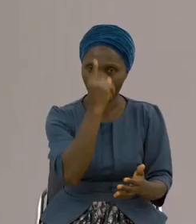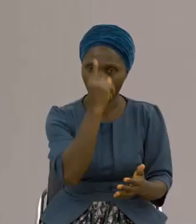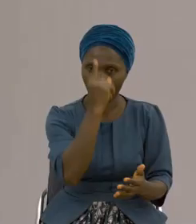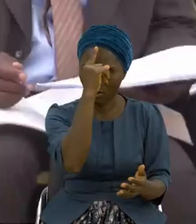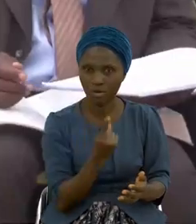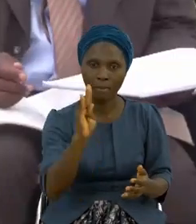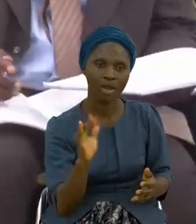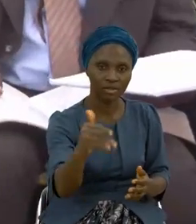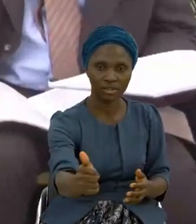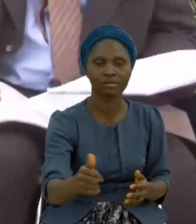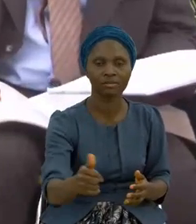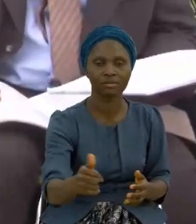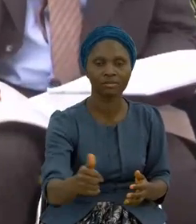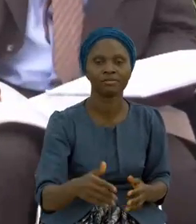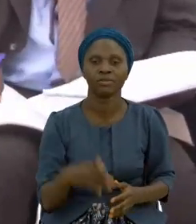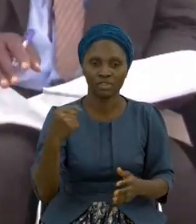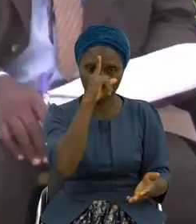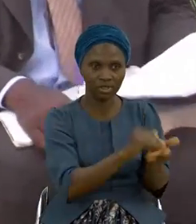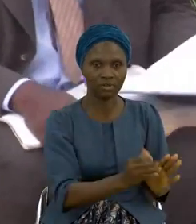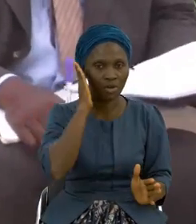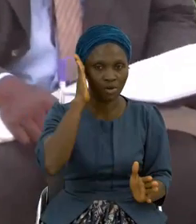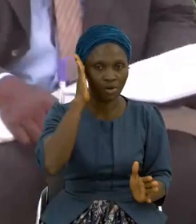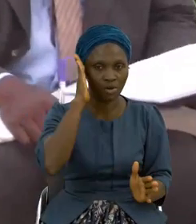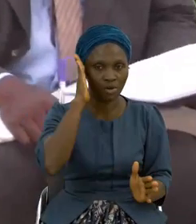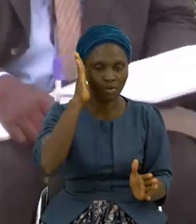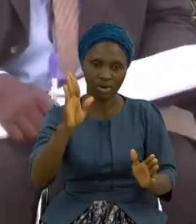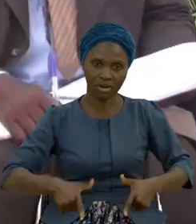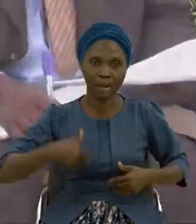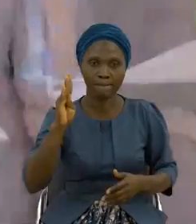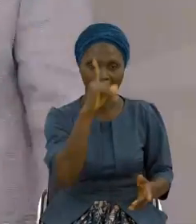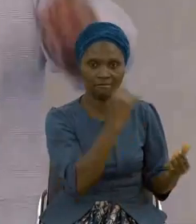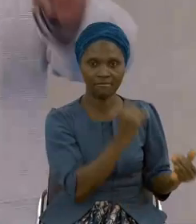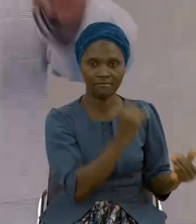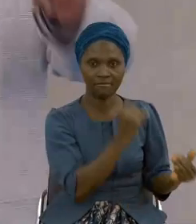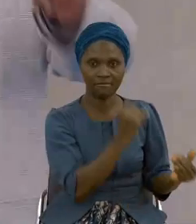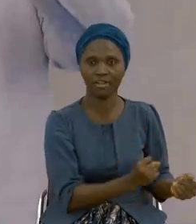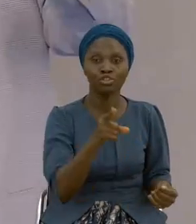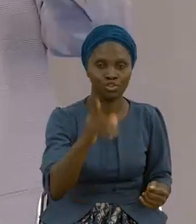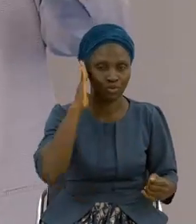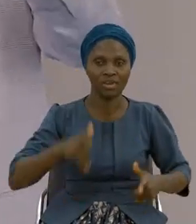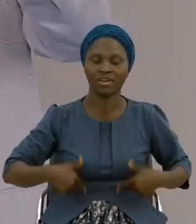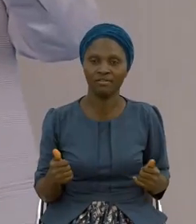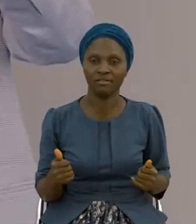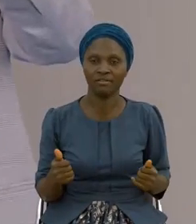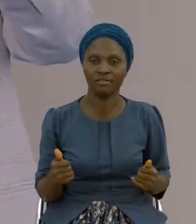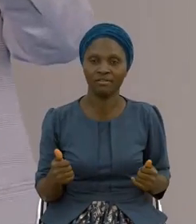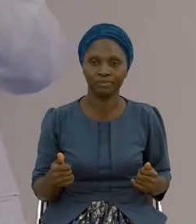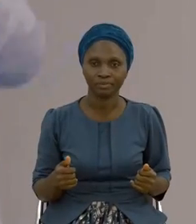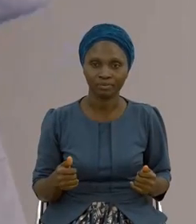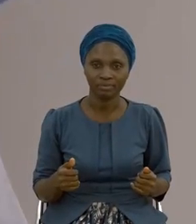you will live you're not just being managing life throughout the life but the